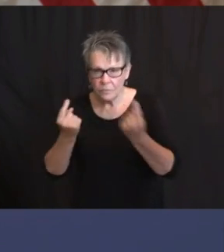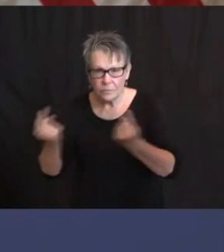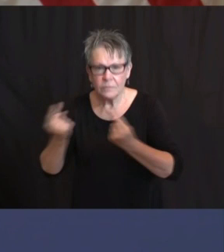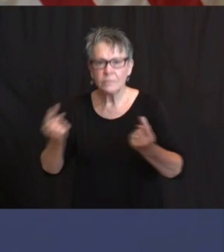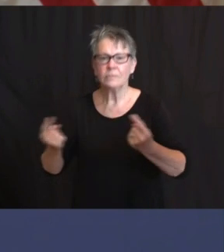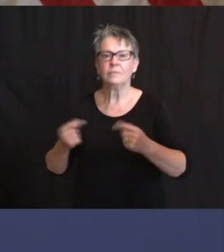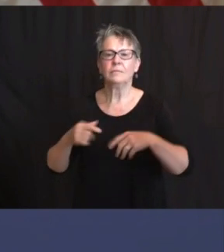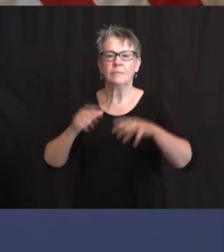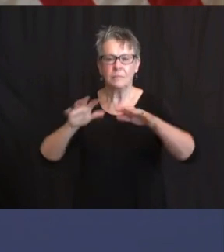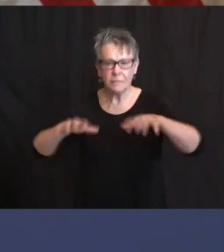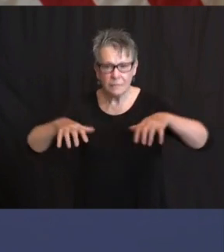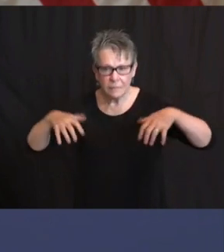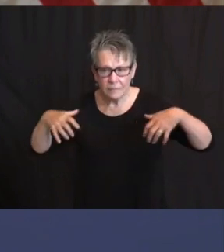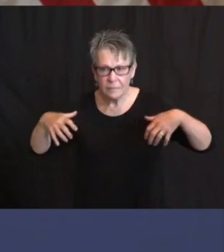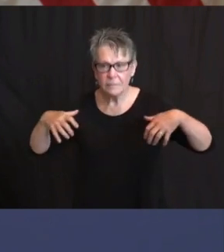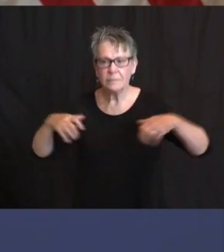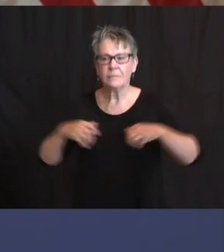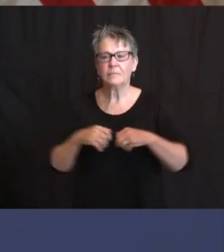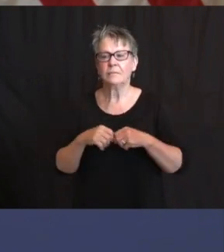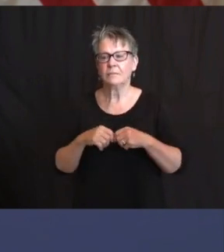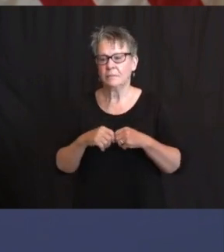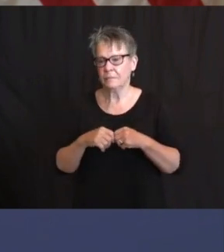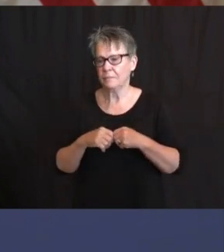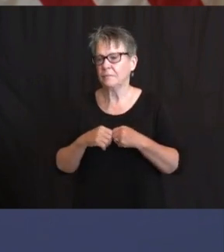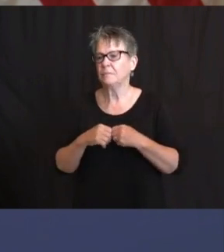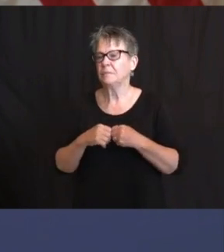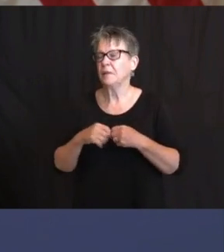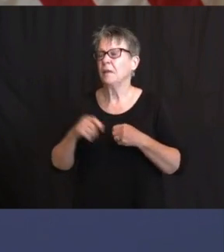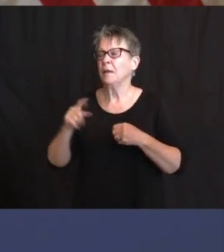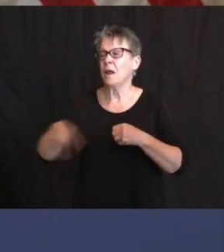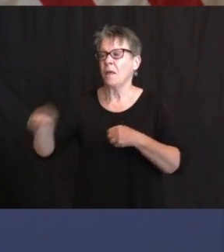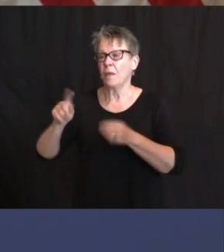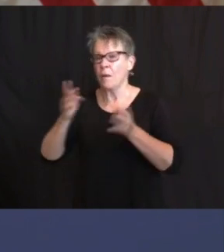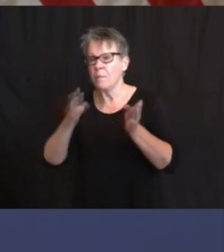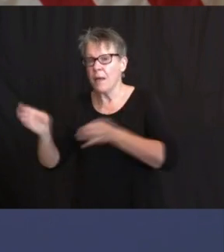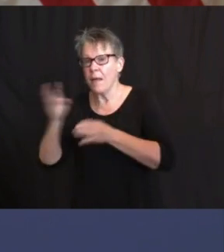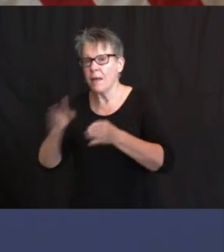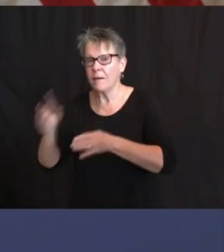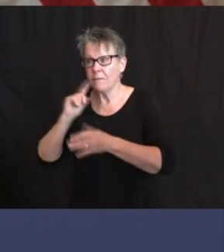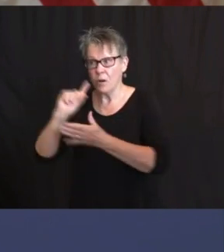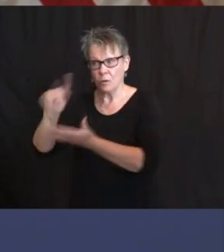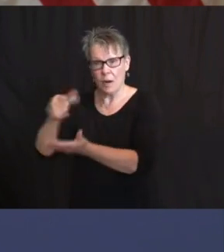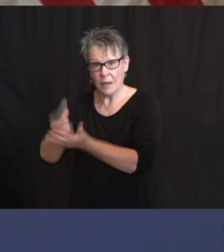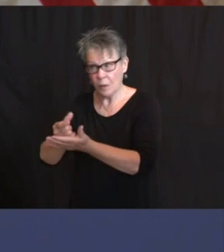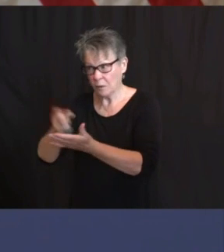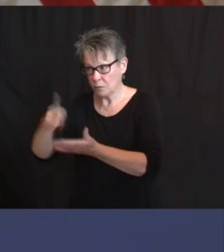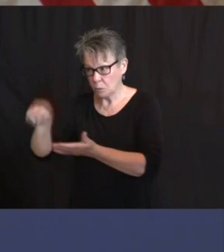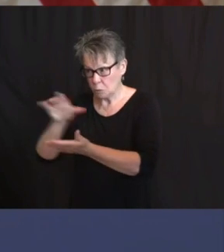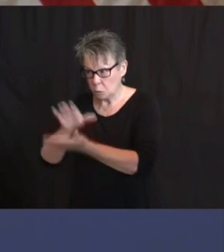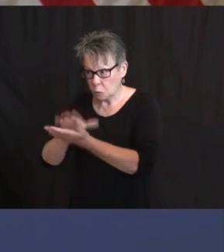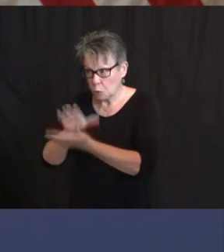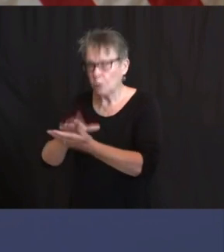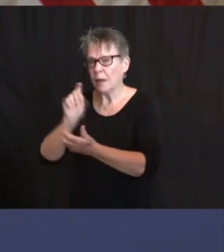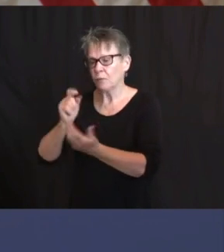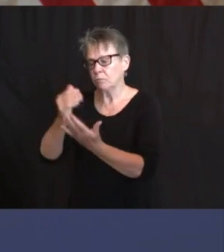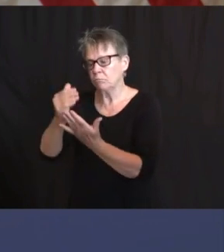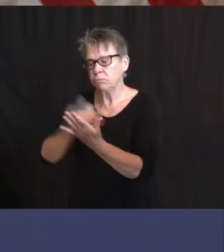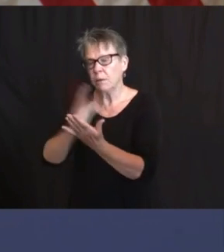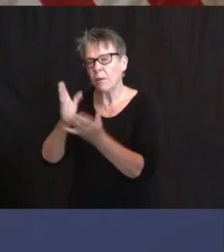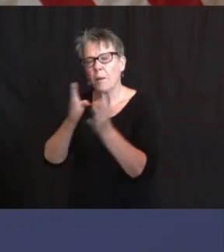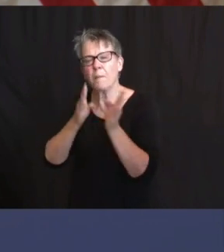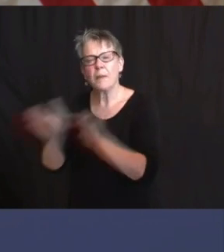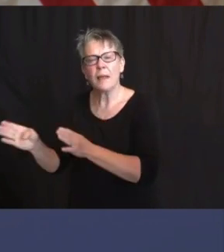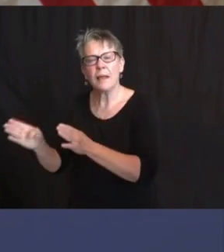We know that many students prefer in-person learning, particularly those who are experiencing hardship or whom the